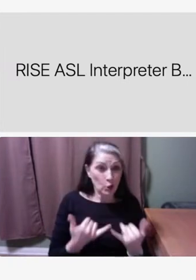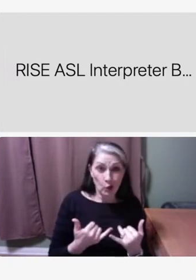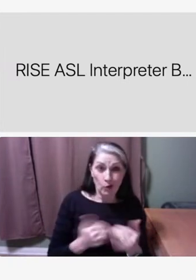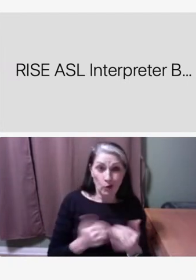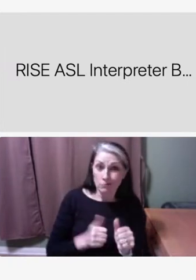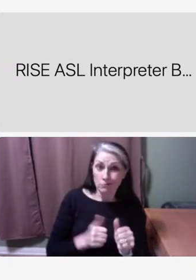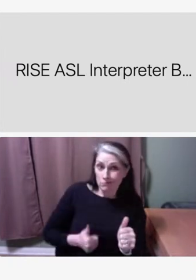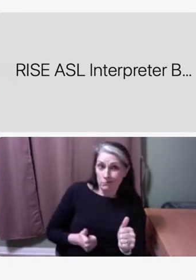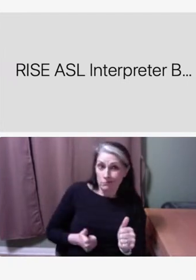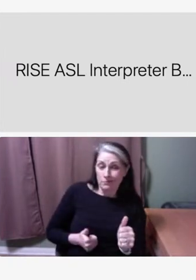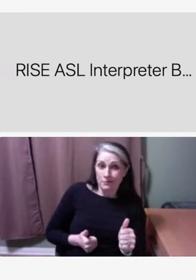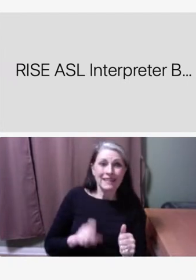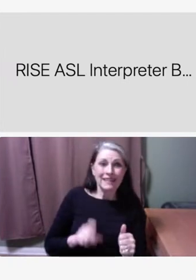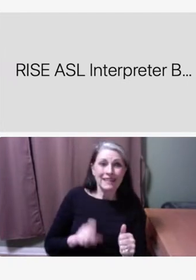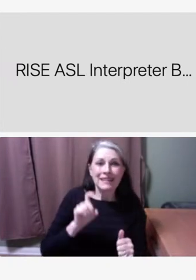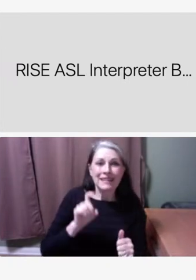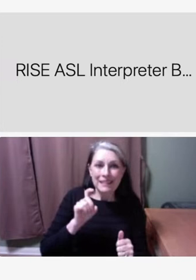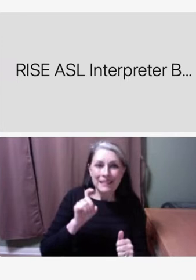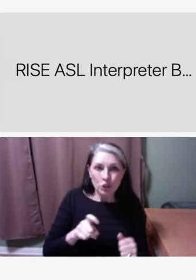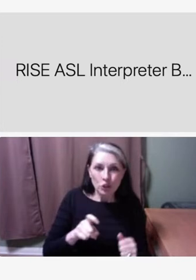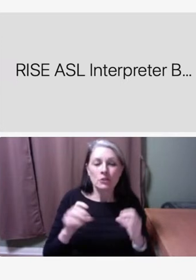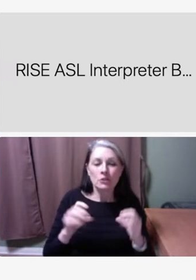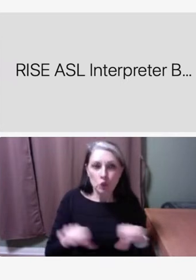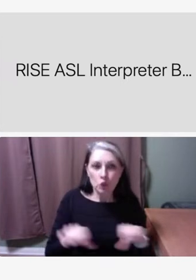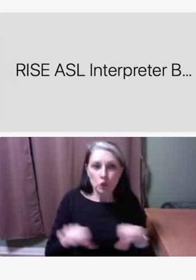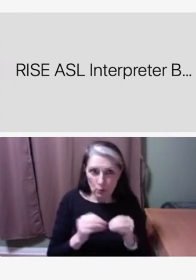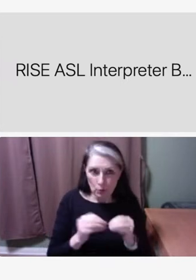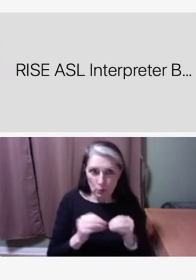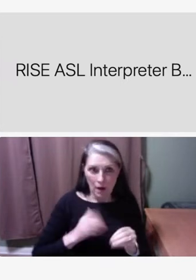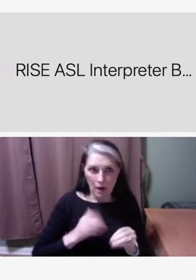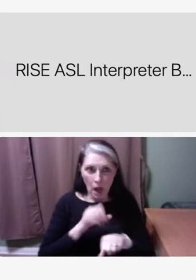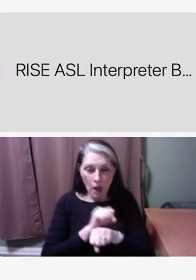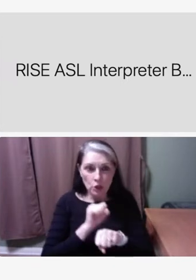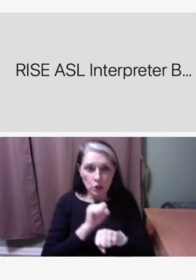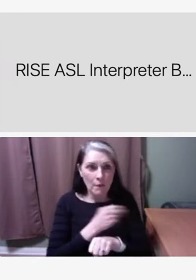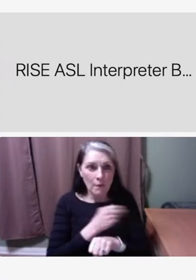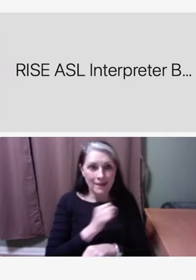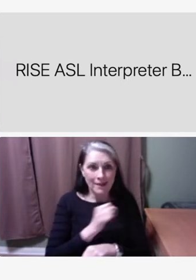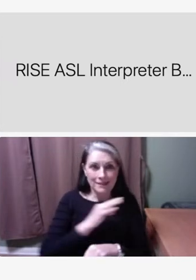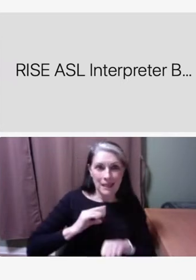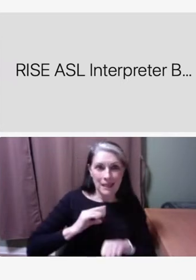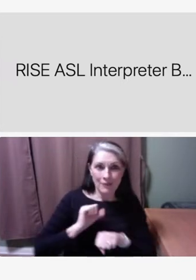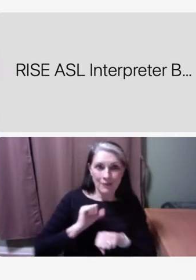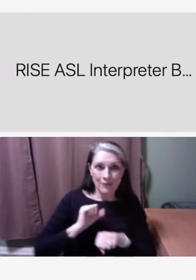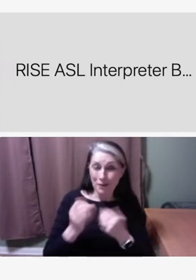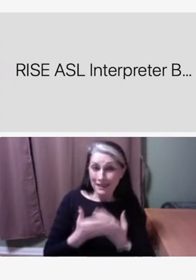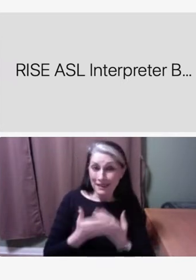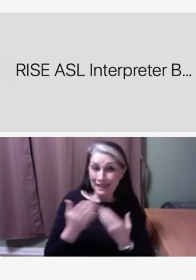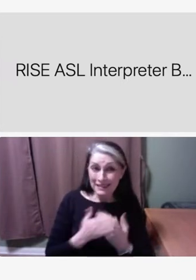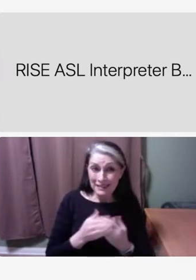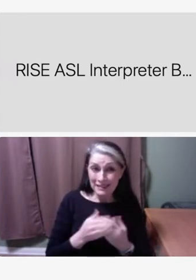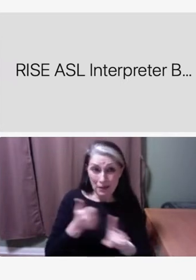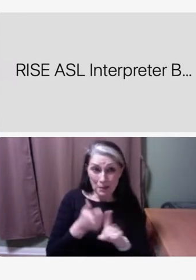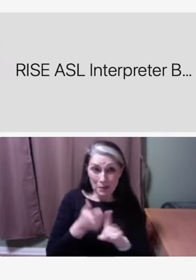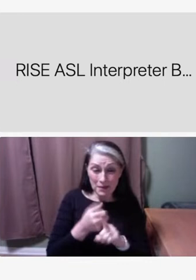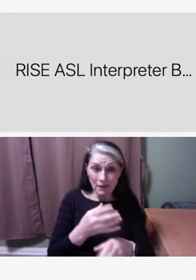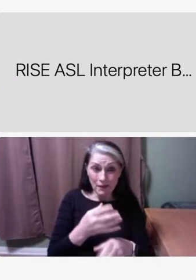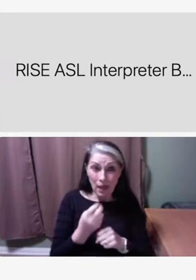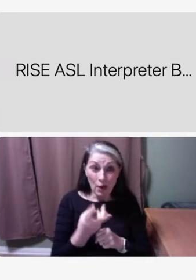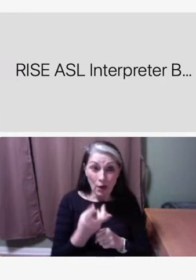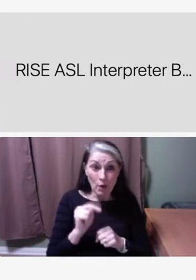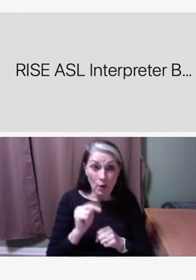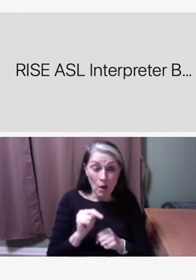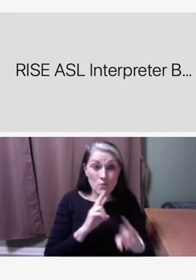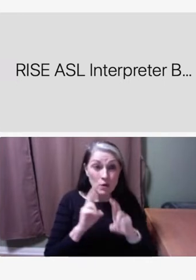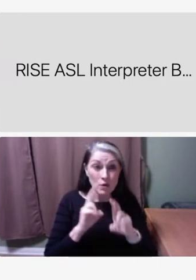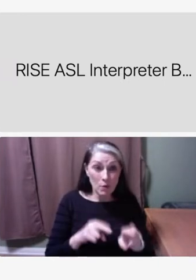in making our job and also the staff's job easier, where they can pull their own reports and where it has better integration with other systems,